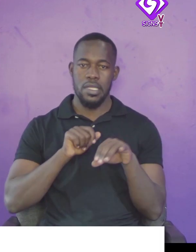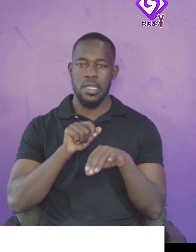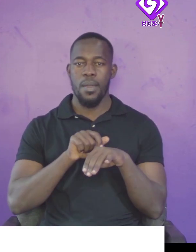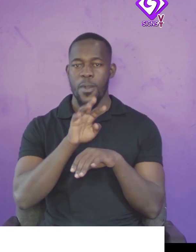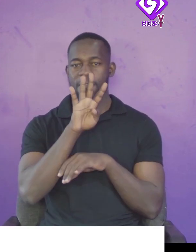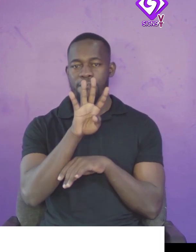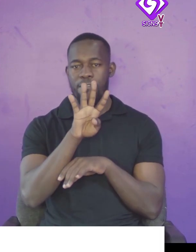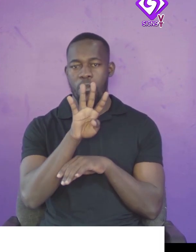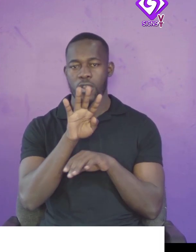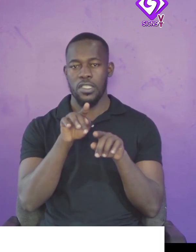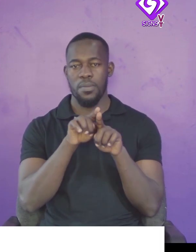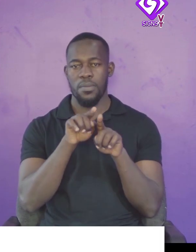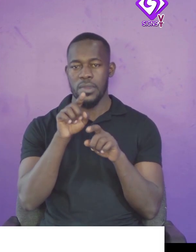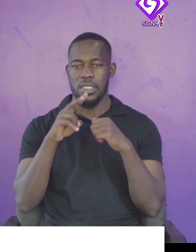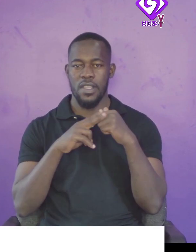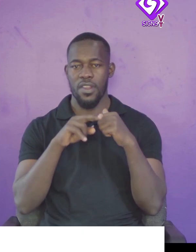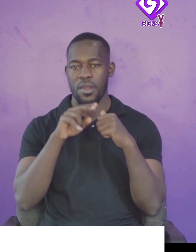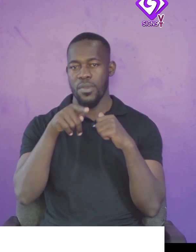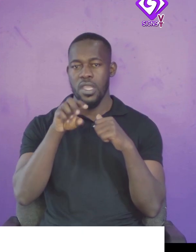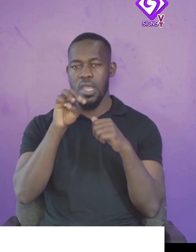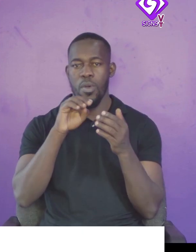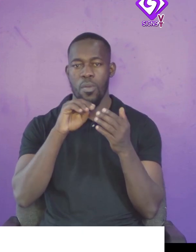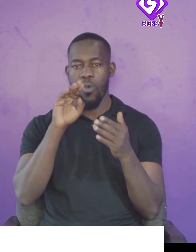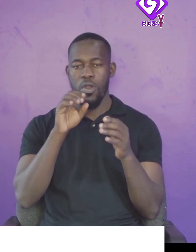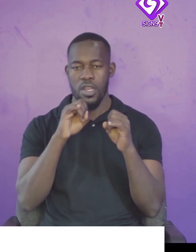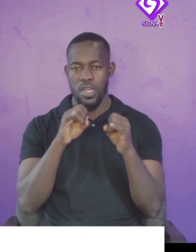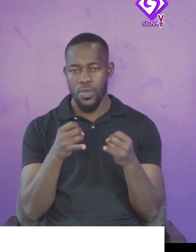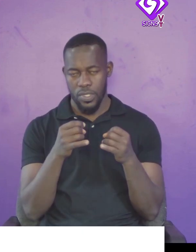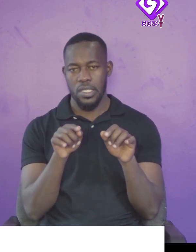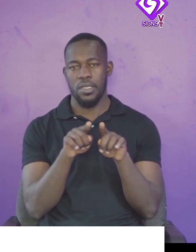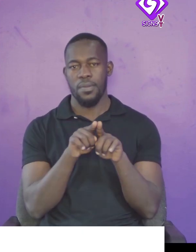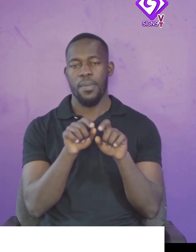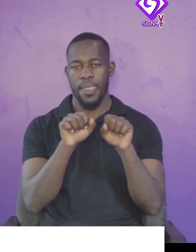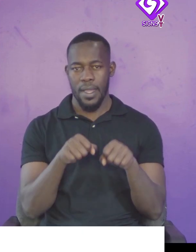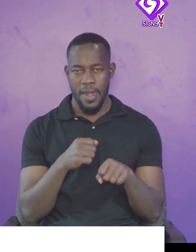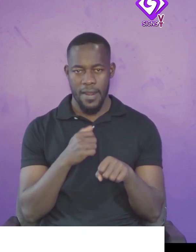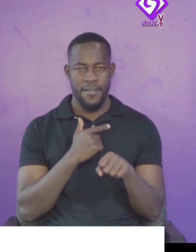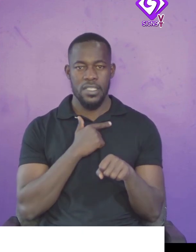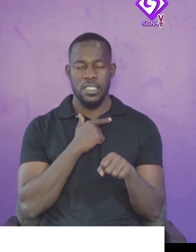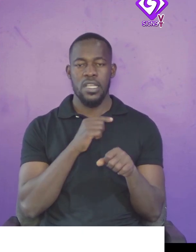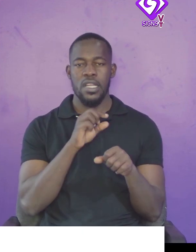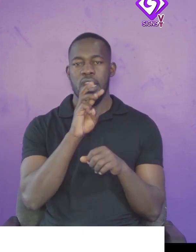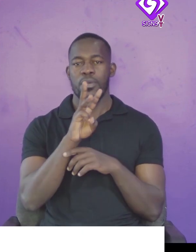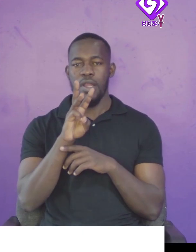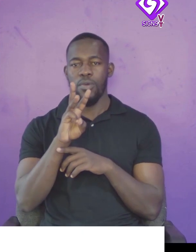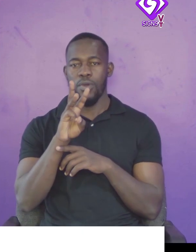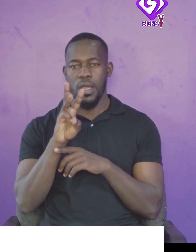7 p.m. for more news. But of course, you can also visit our website,